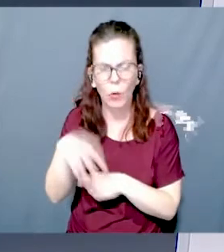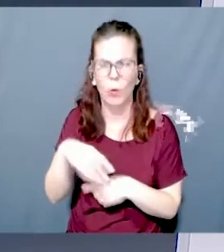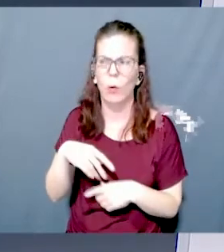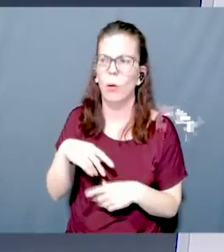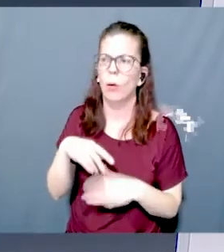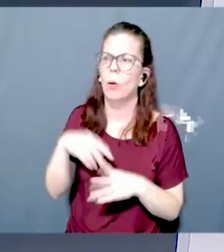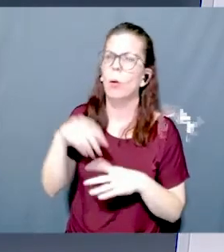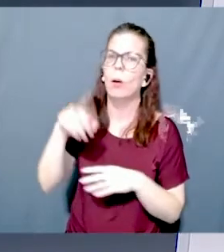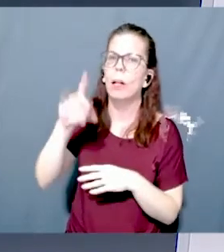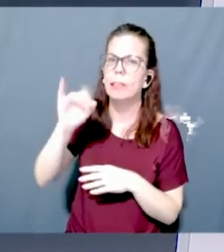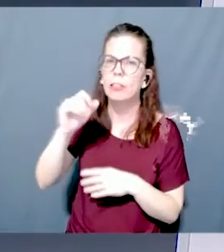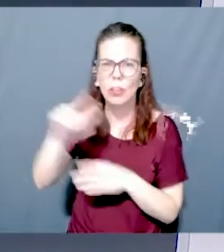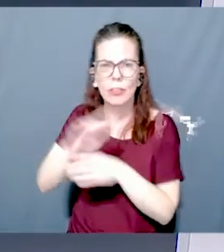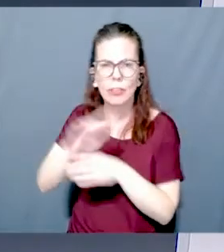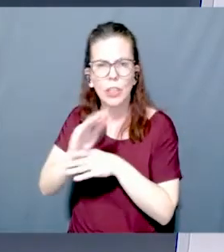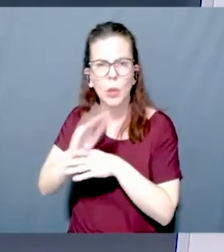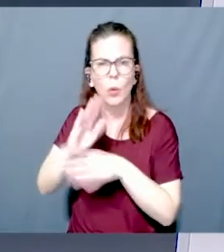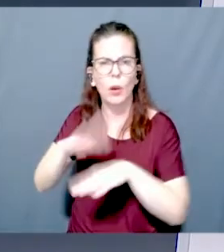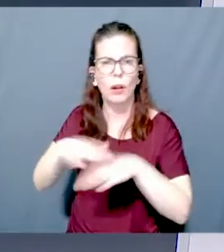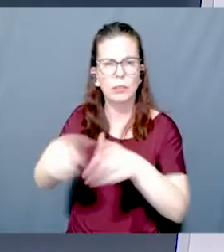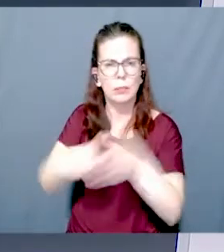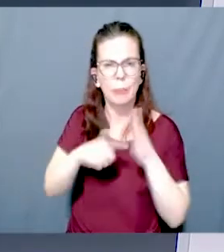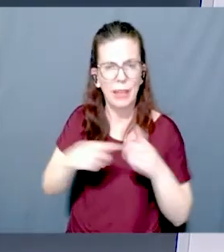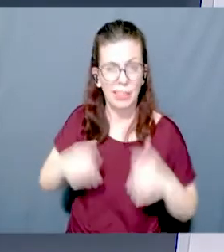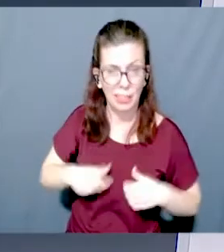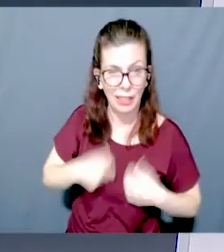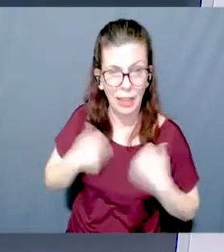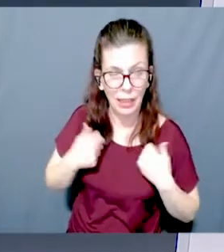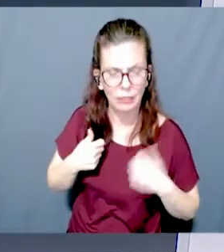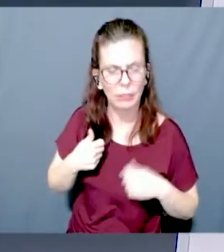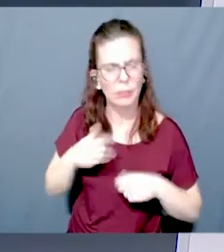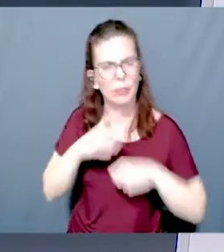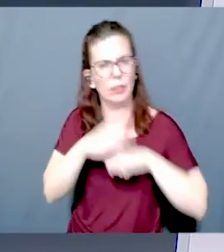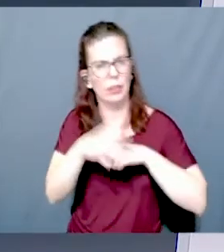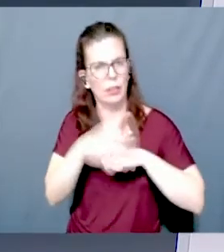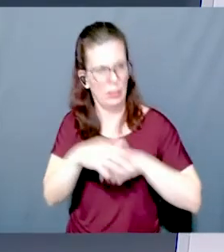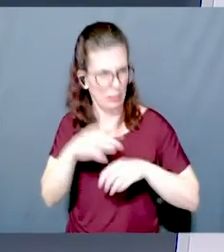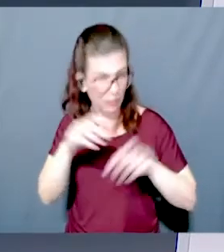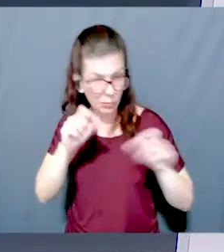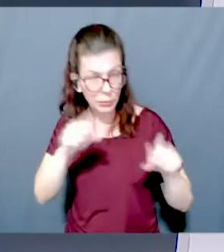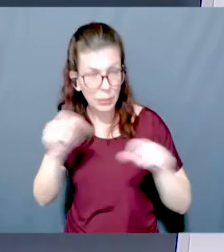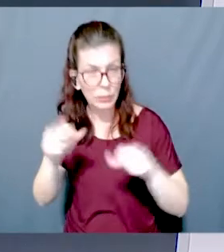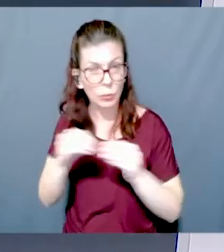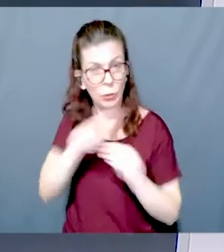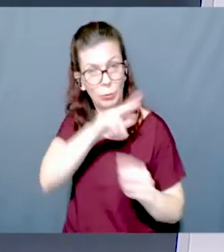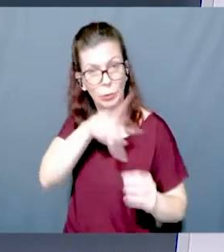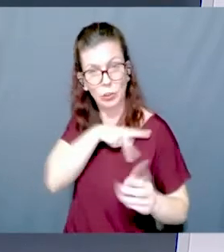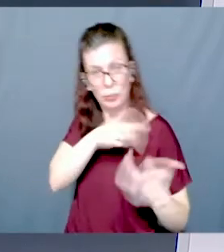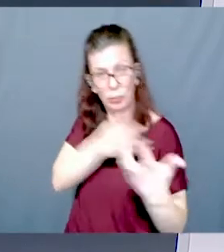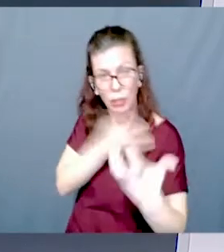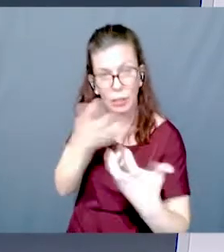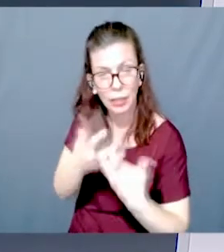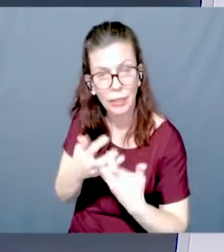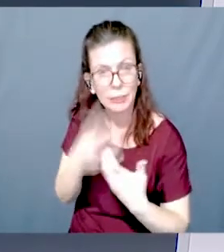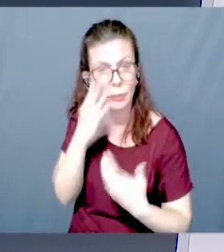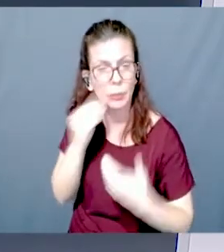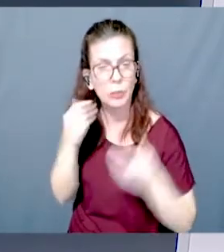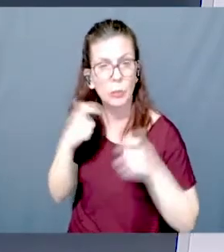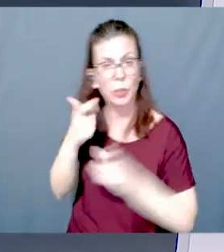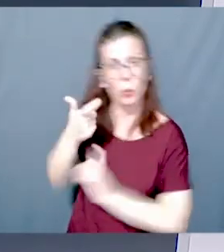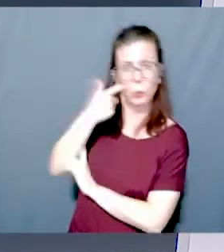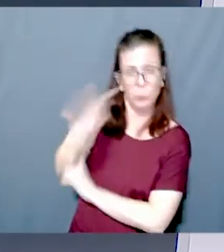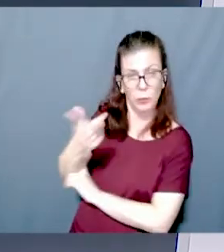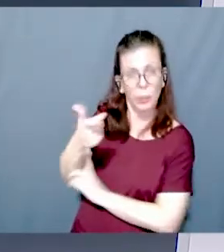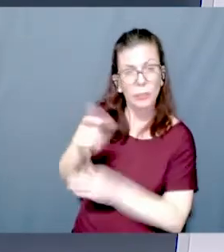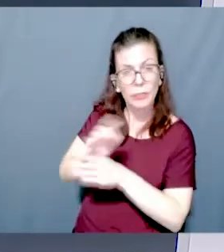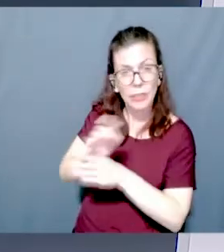on demand, live at our disposal, is there the potential to create a more personalized experience when you're consuming video? Yeah, absolutely. And so